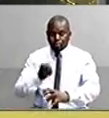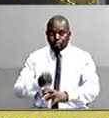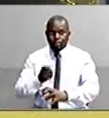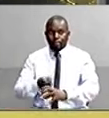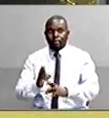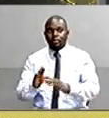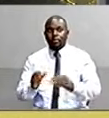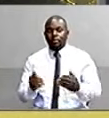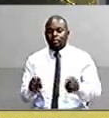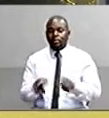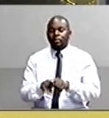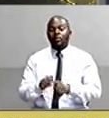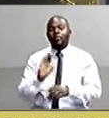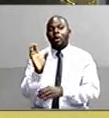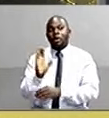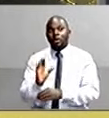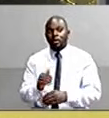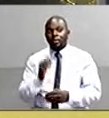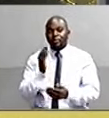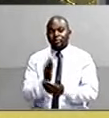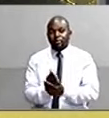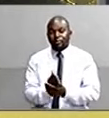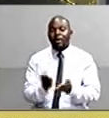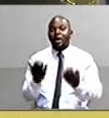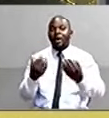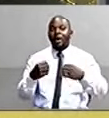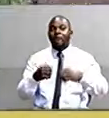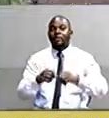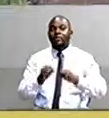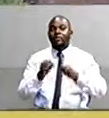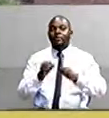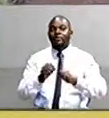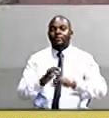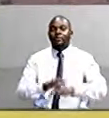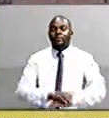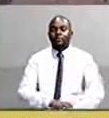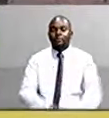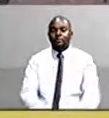recent directive by the committee stopping such activities.